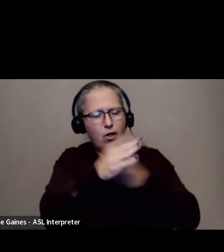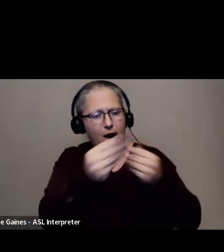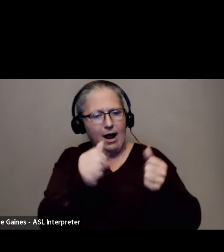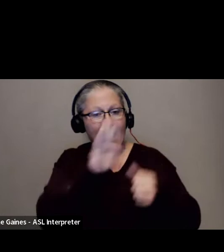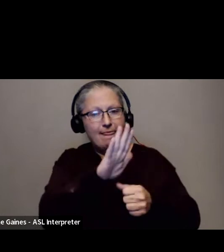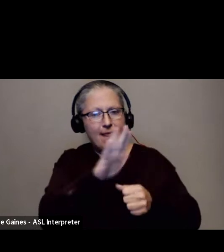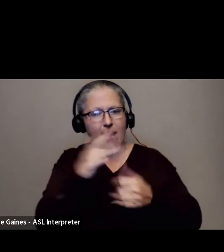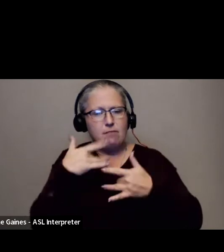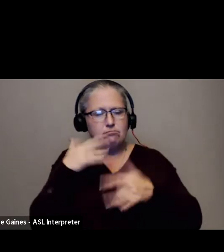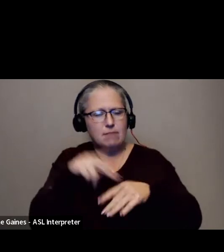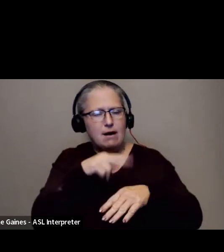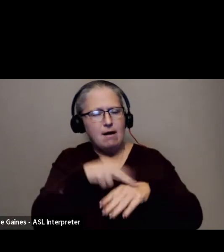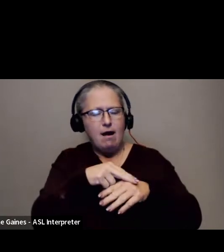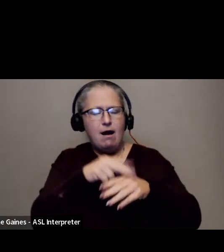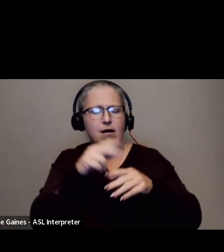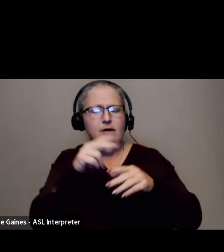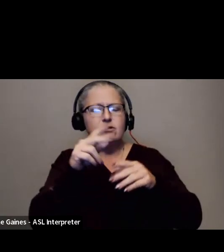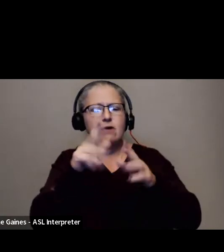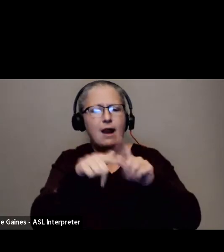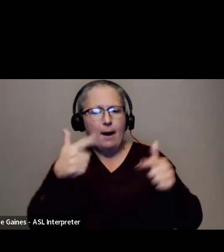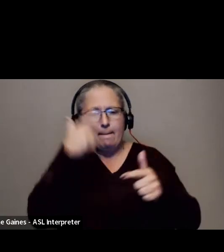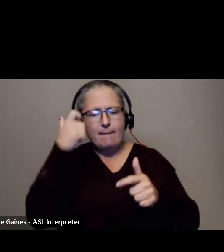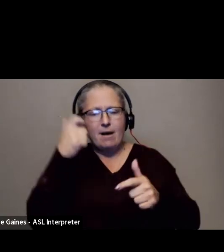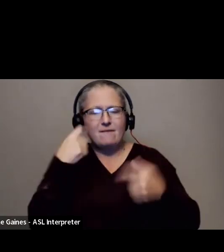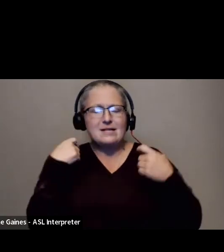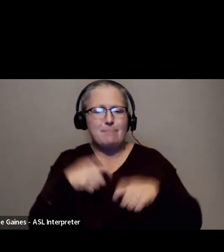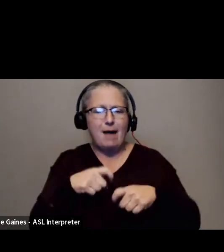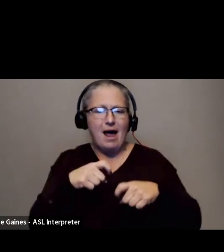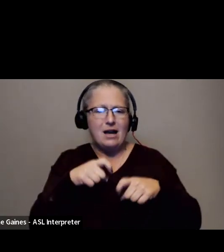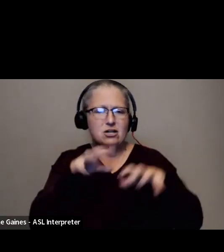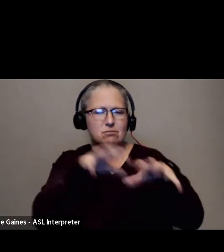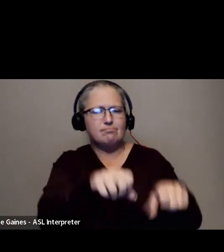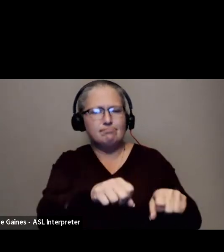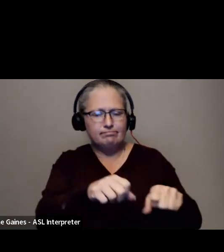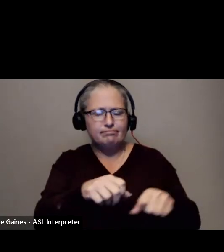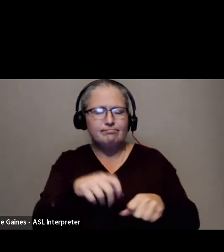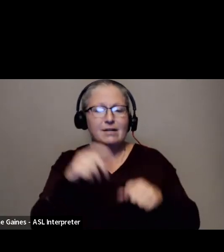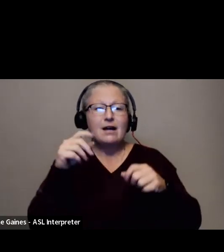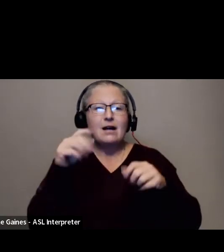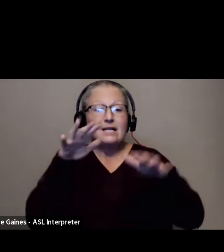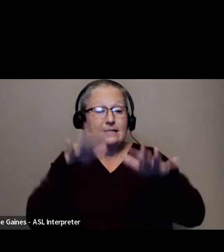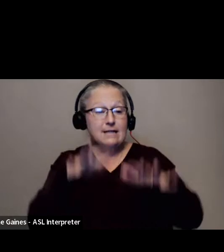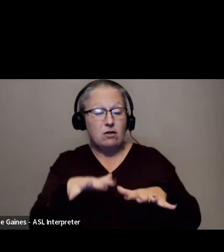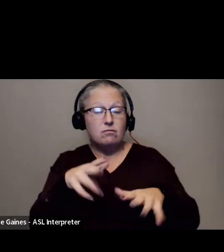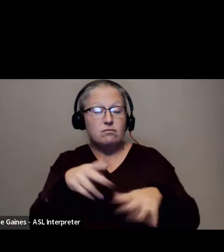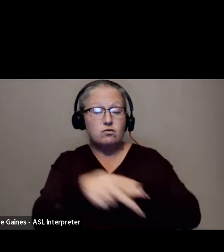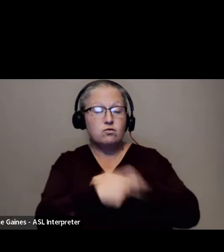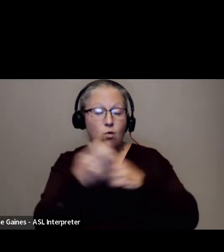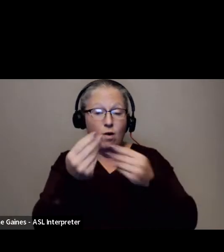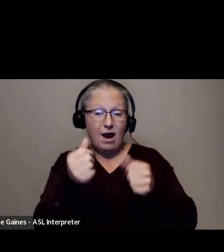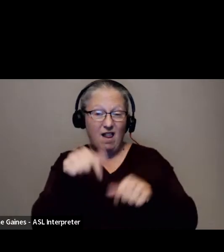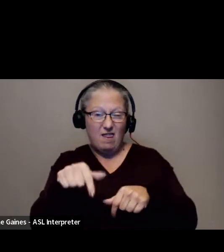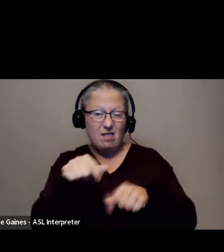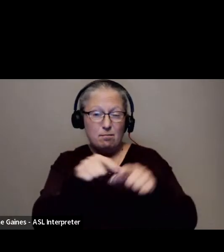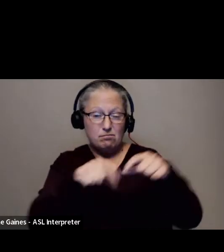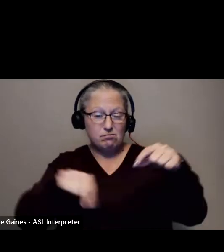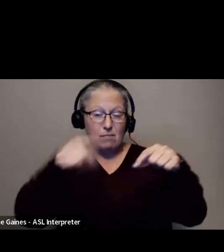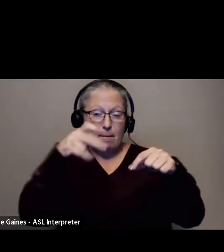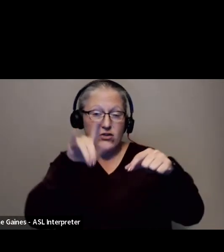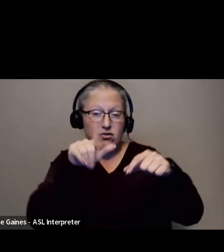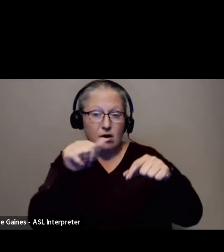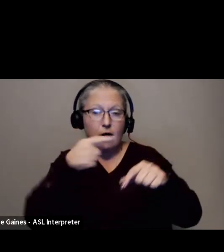lost because of Spanish colonization. As settlers on the stolen land of the peninsula, we should be,